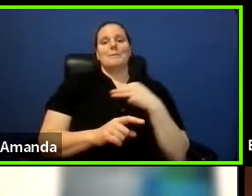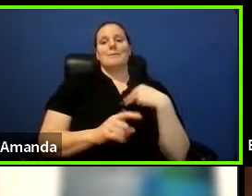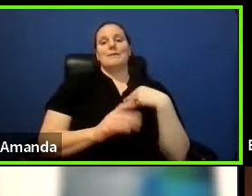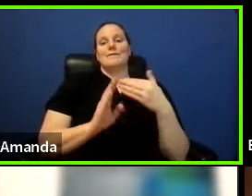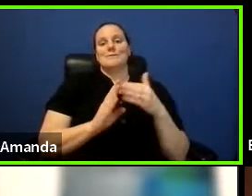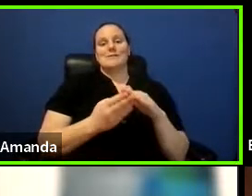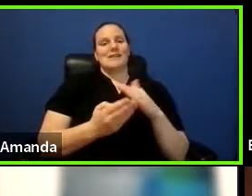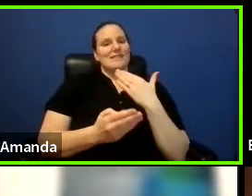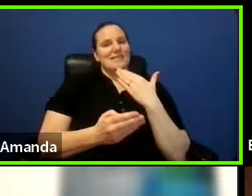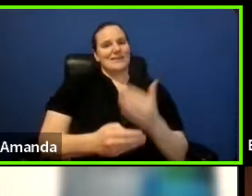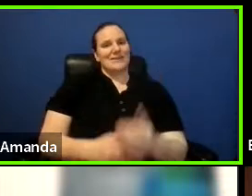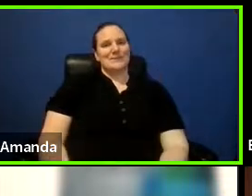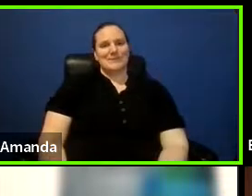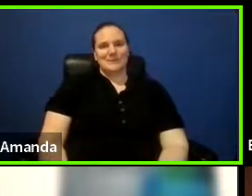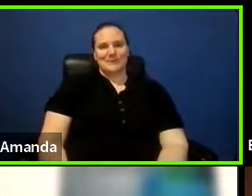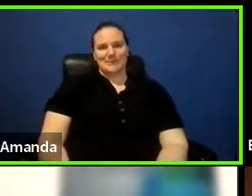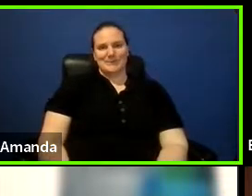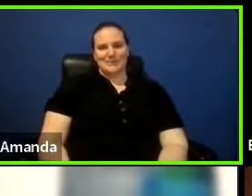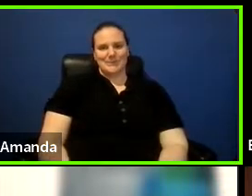community. Thank you.